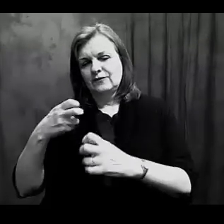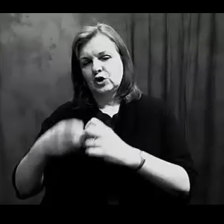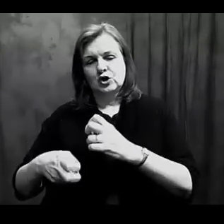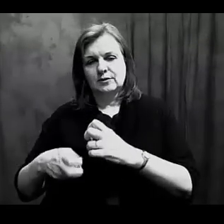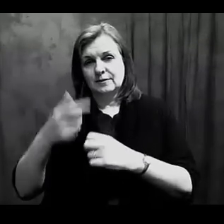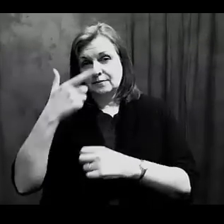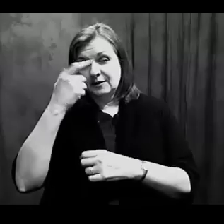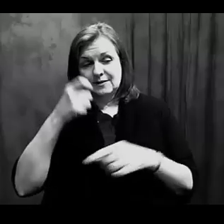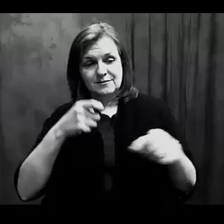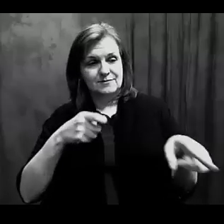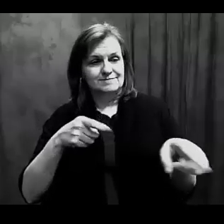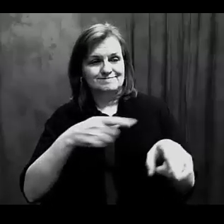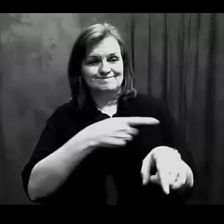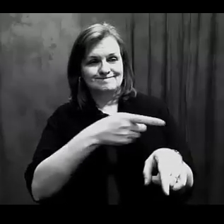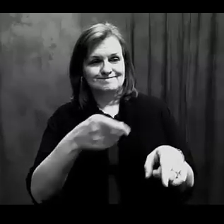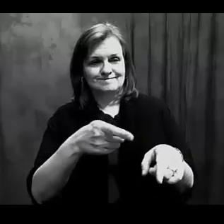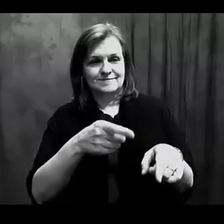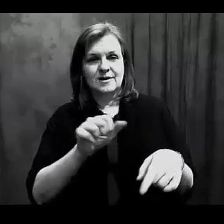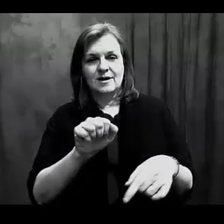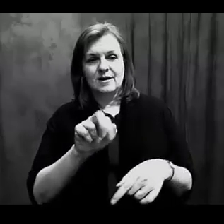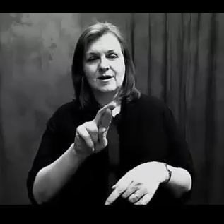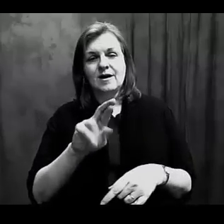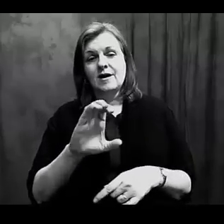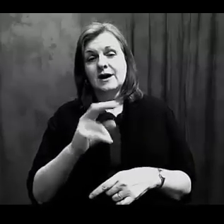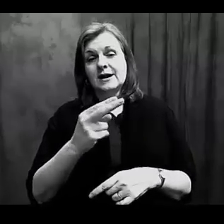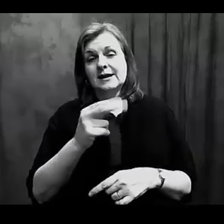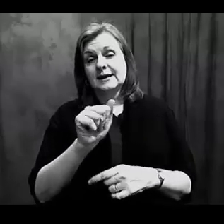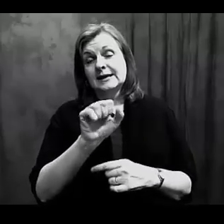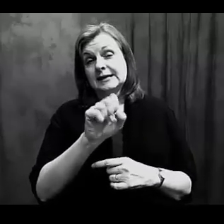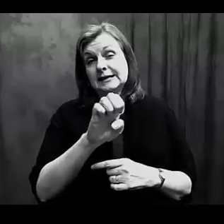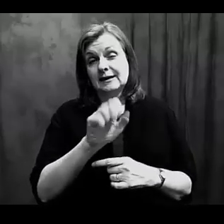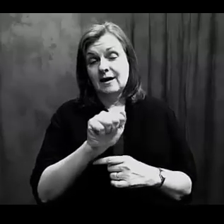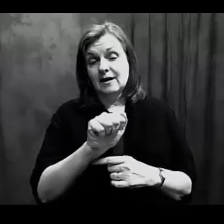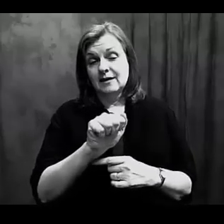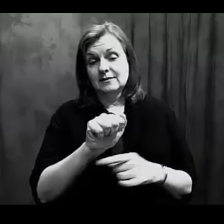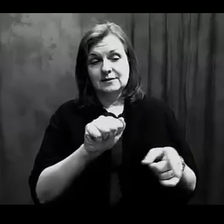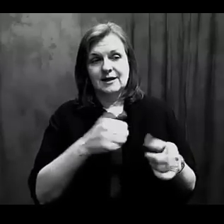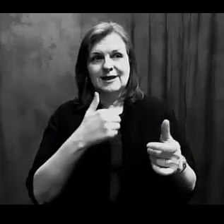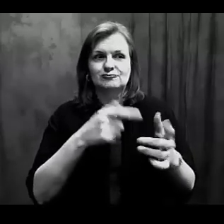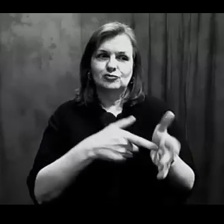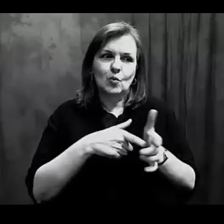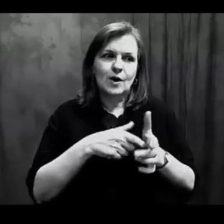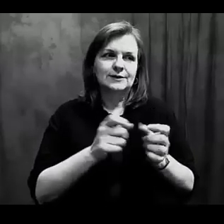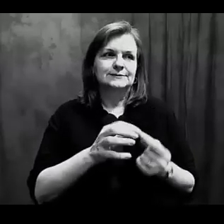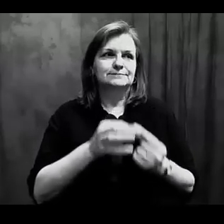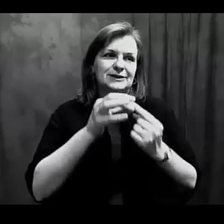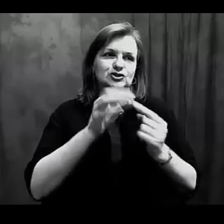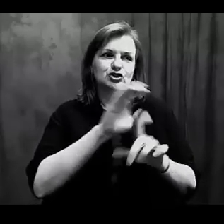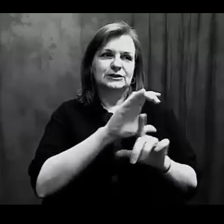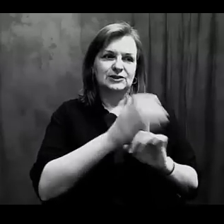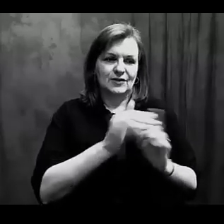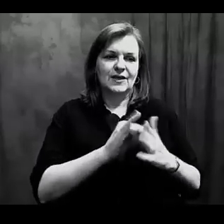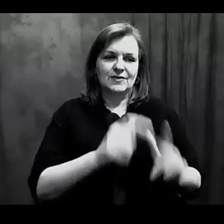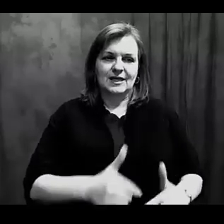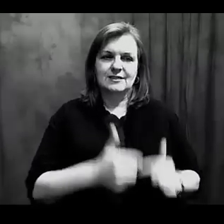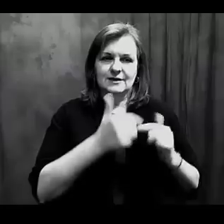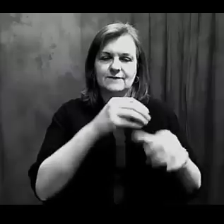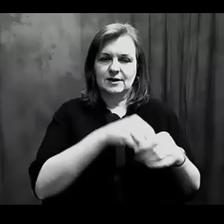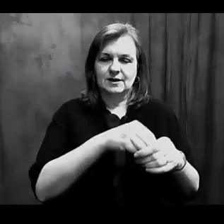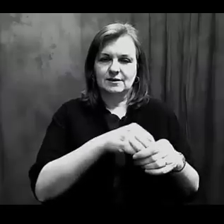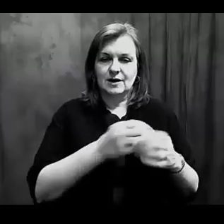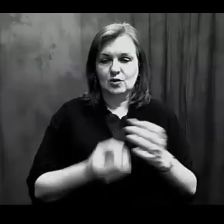to do experiments in the lab is very difficult because they have all of these